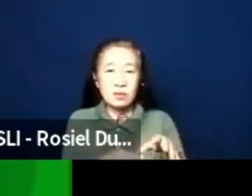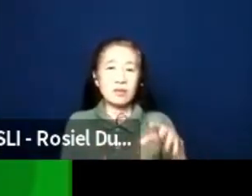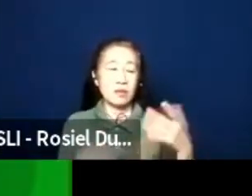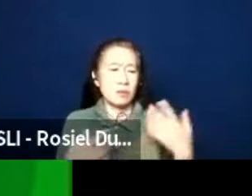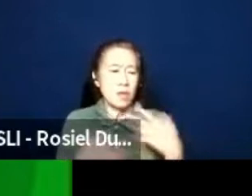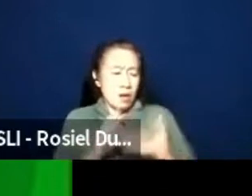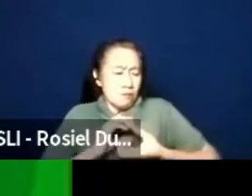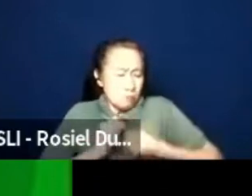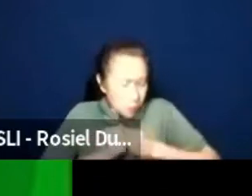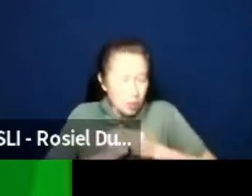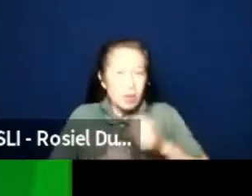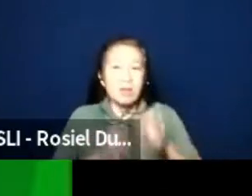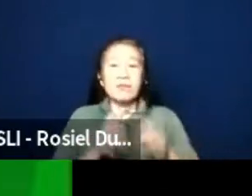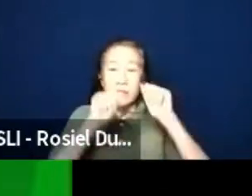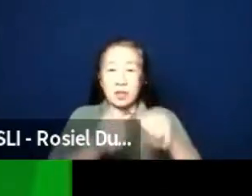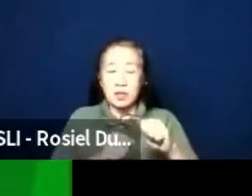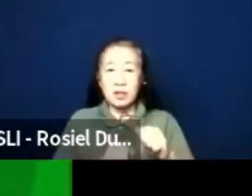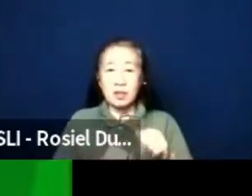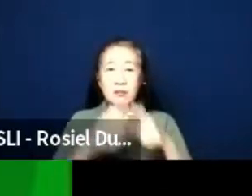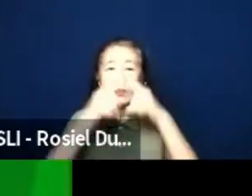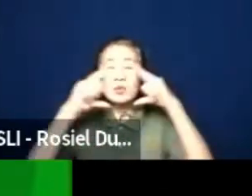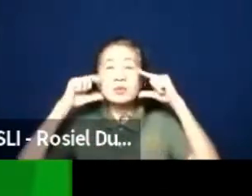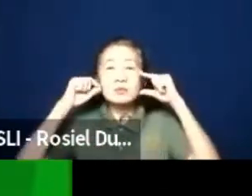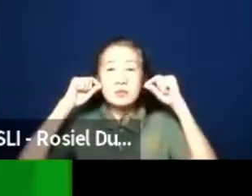cardiac arrest, if you can place a mask on yourself